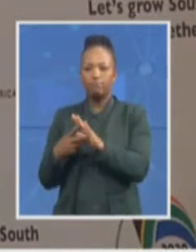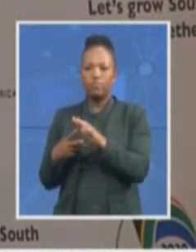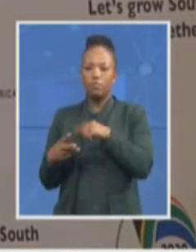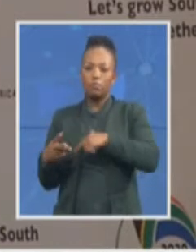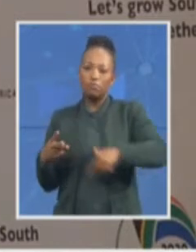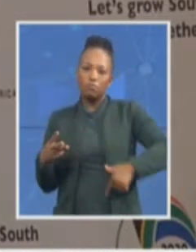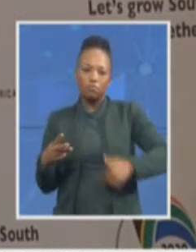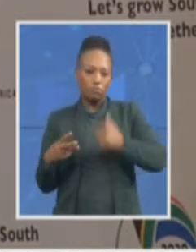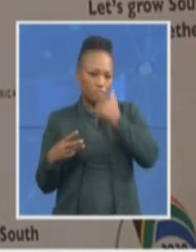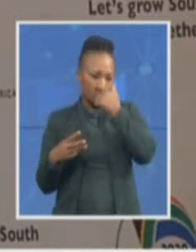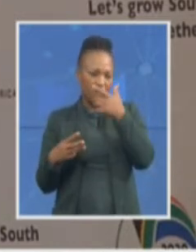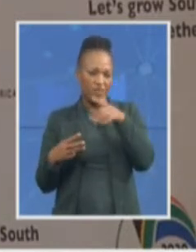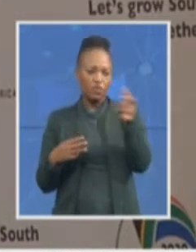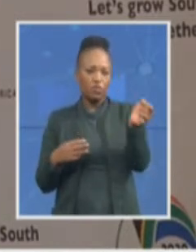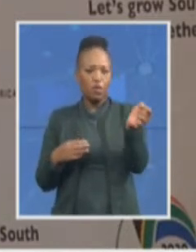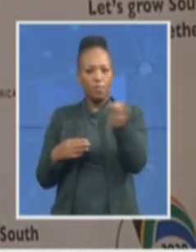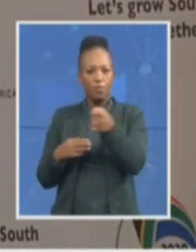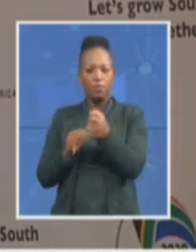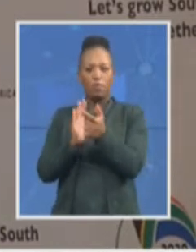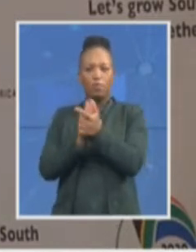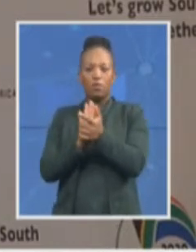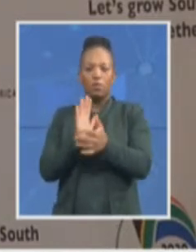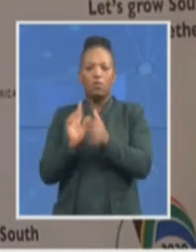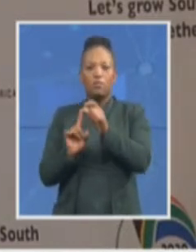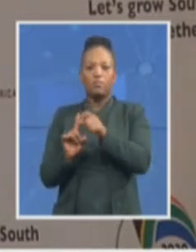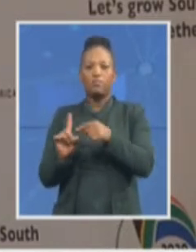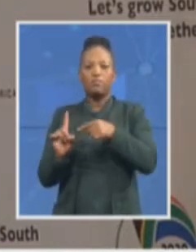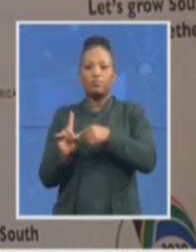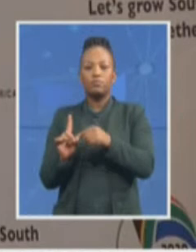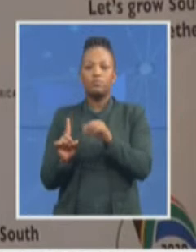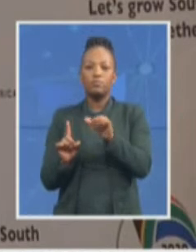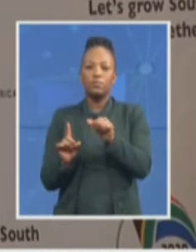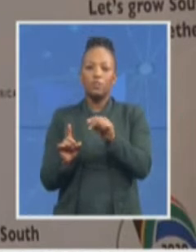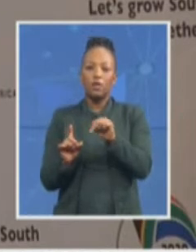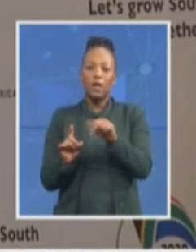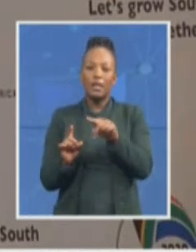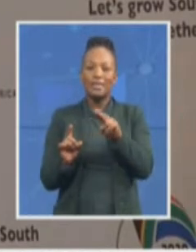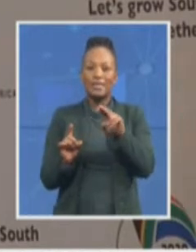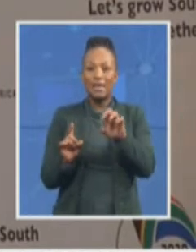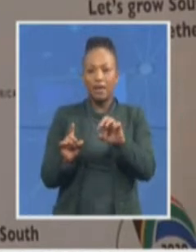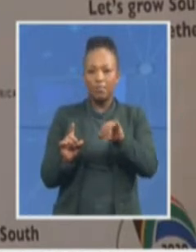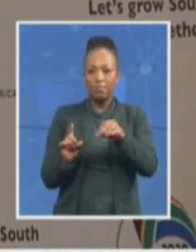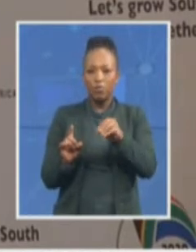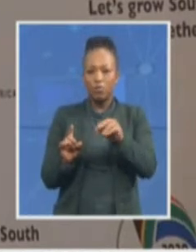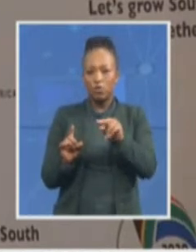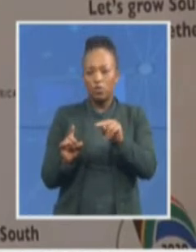Andrea Johnson to head the NPA's investigation directorate, and